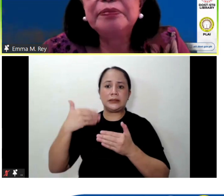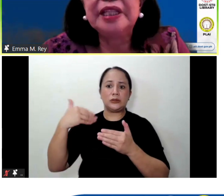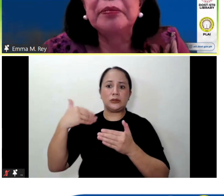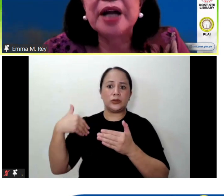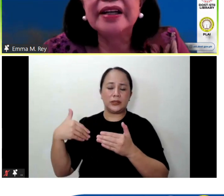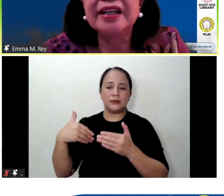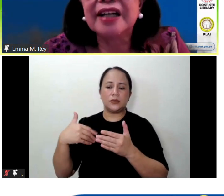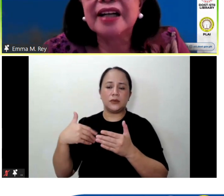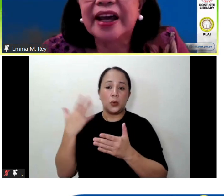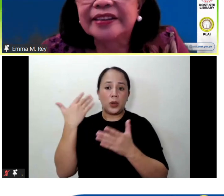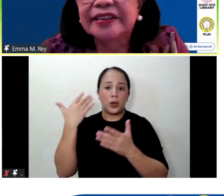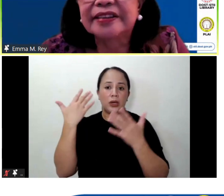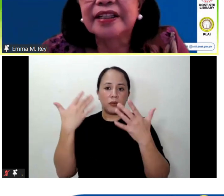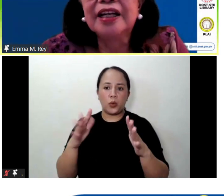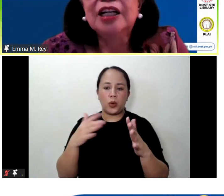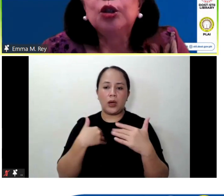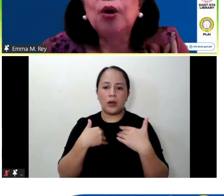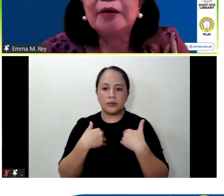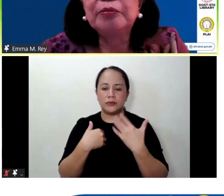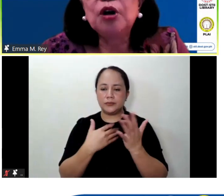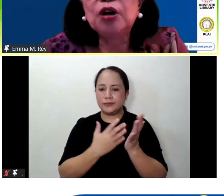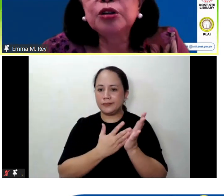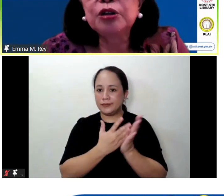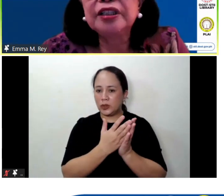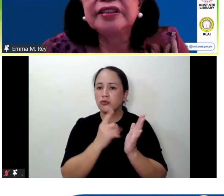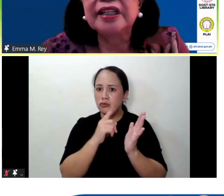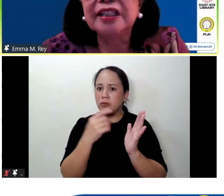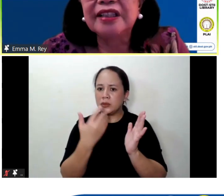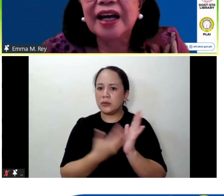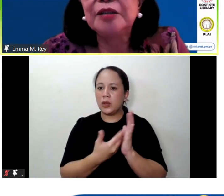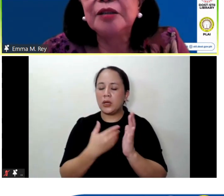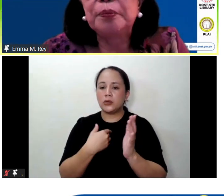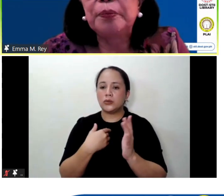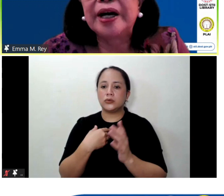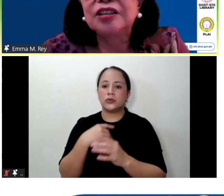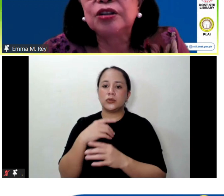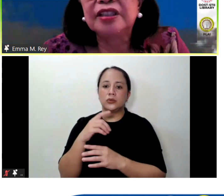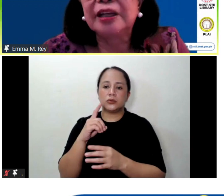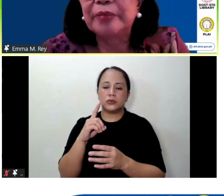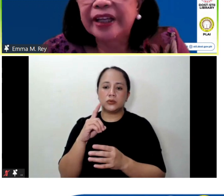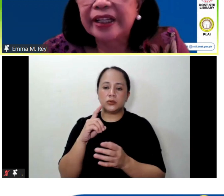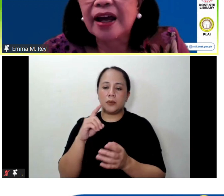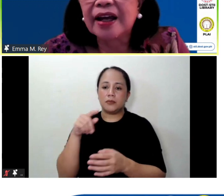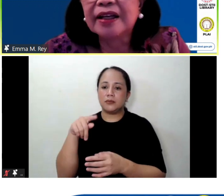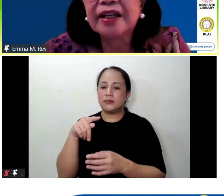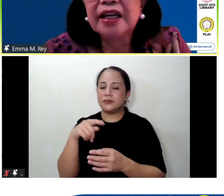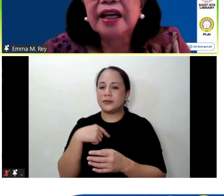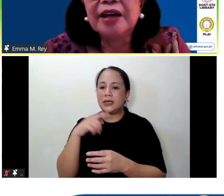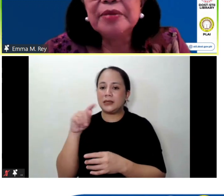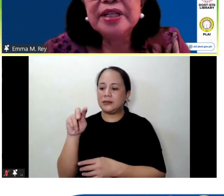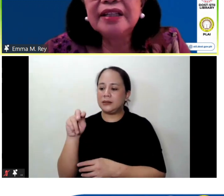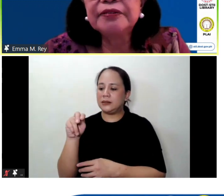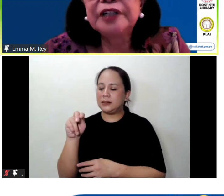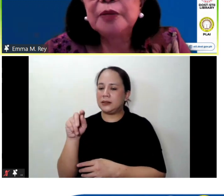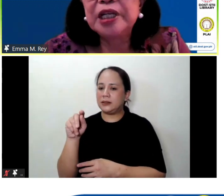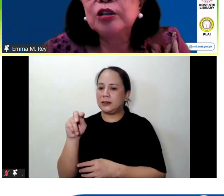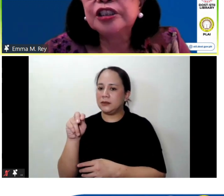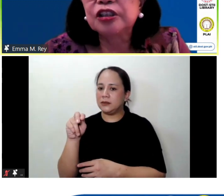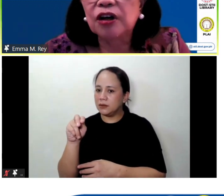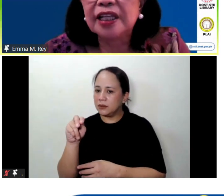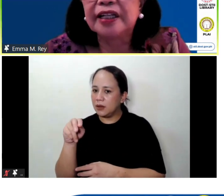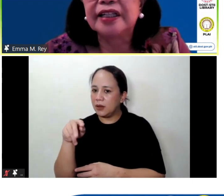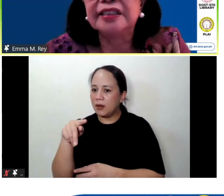have the bragging rights to have Dr. Trinidad Pardo de Tavera, eminent